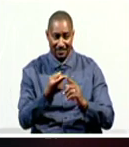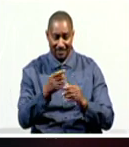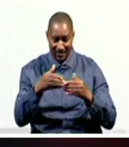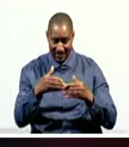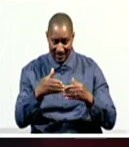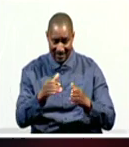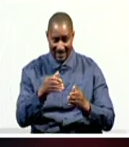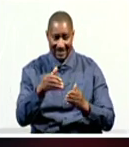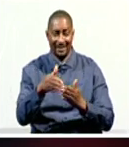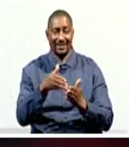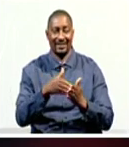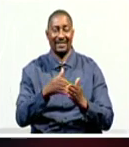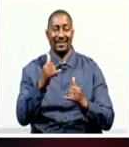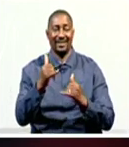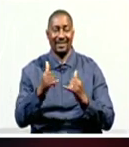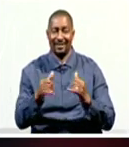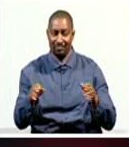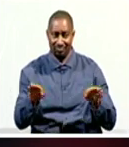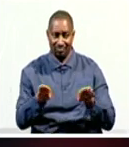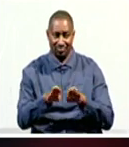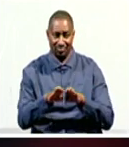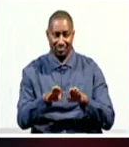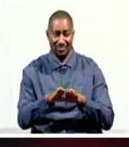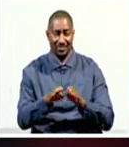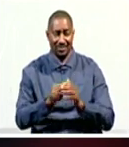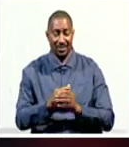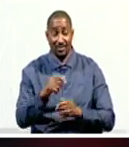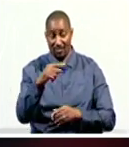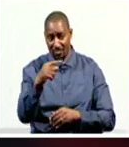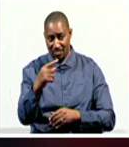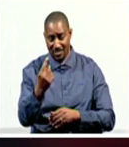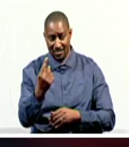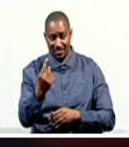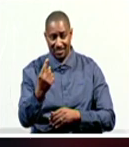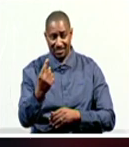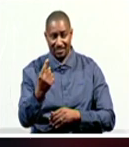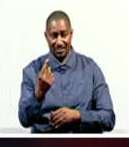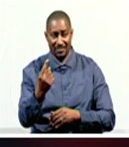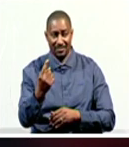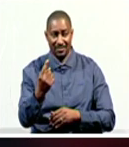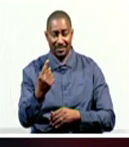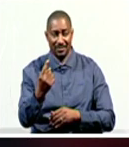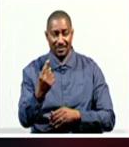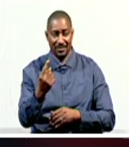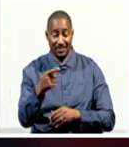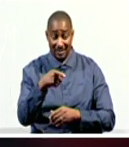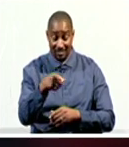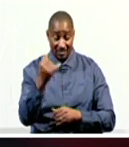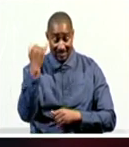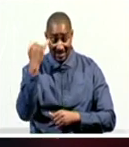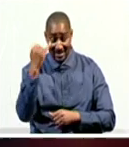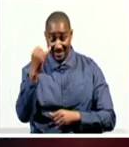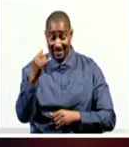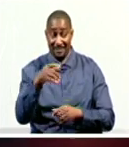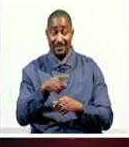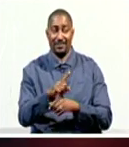actually not the same, because Harambee Prosperity 1 really was a novel, was the first